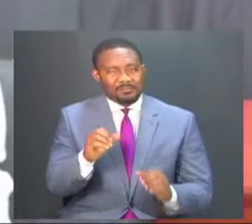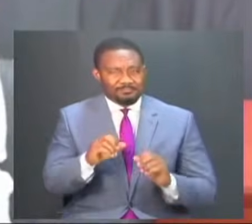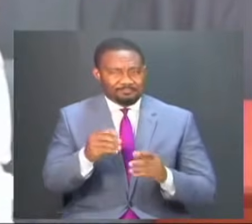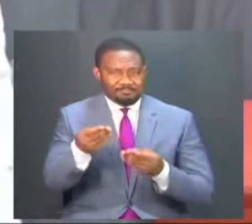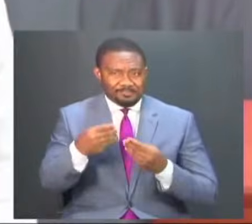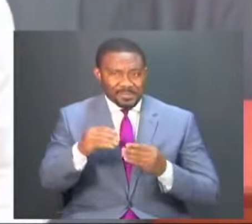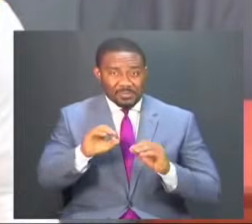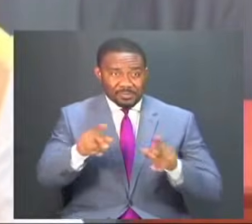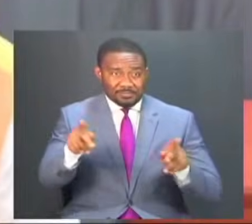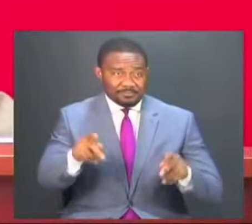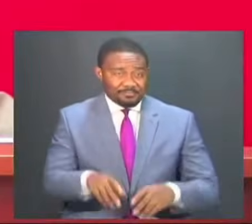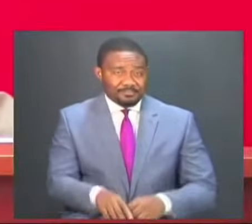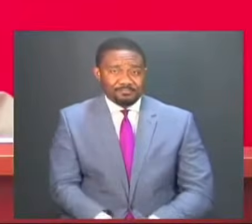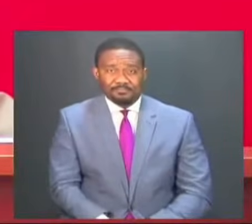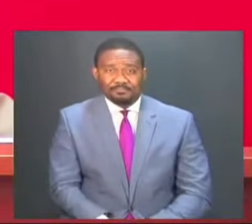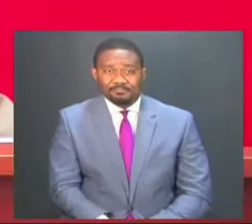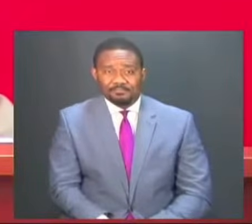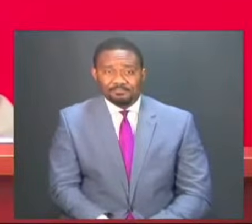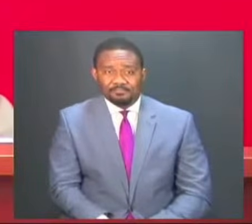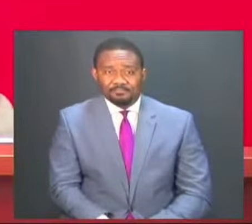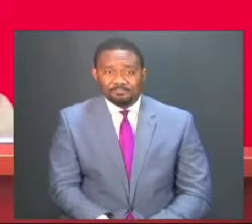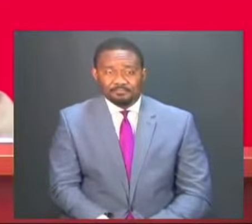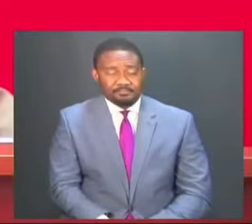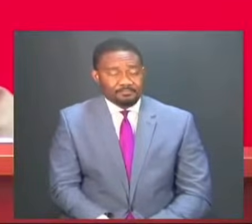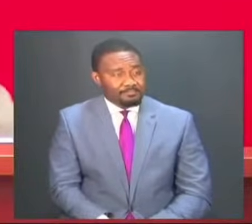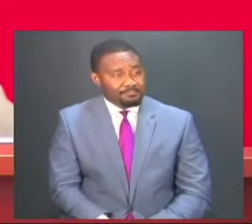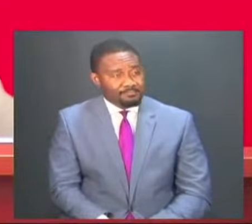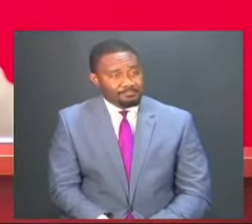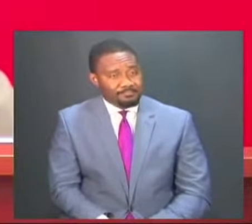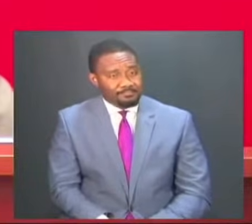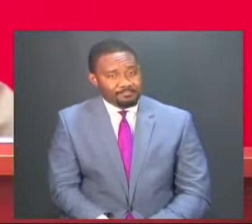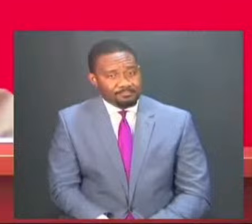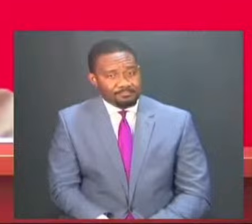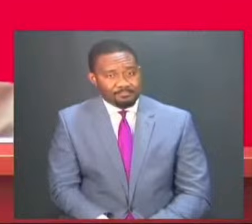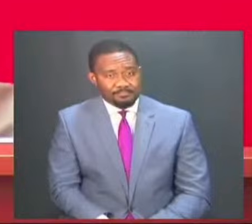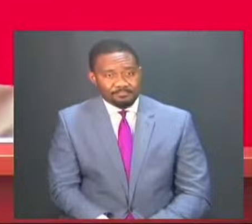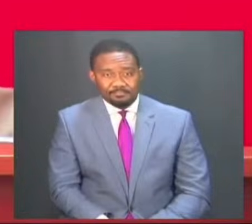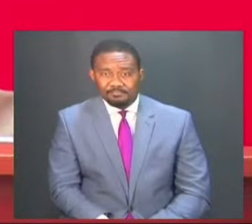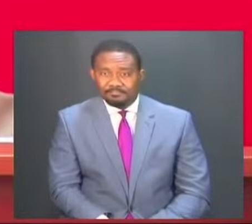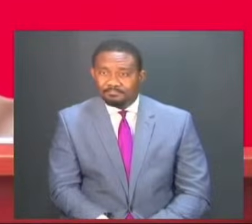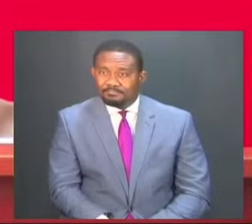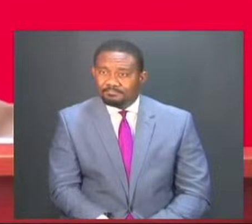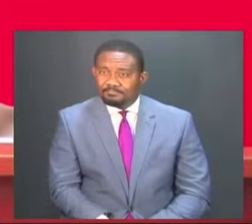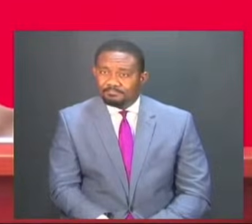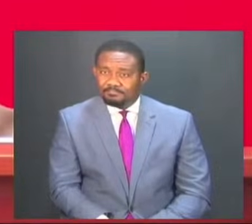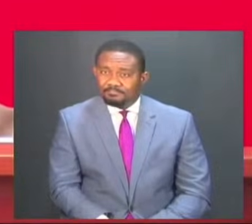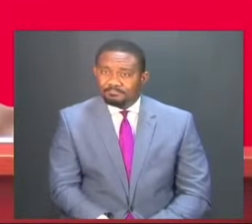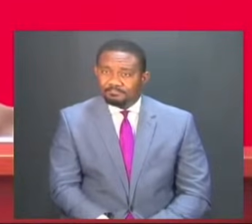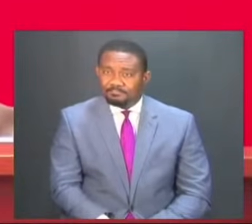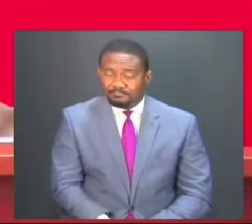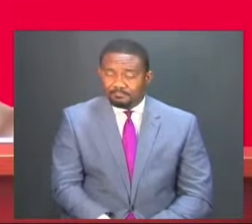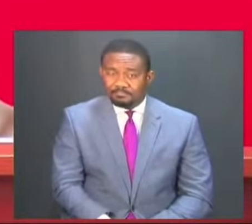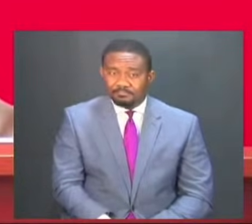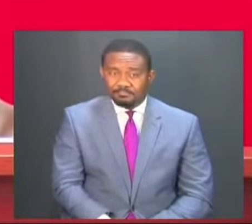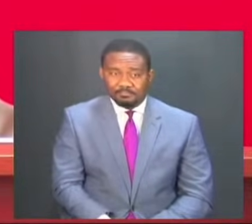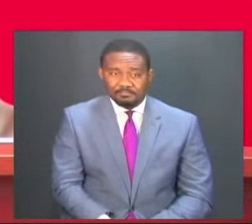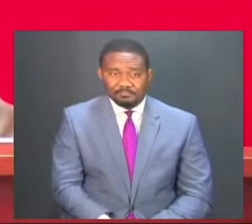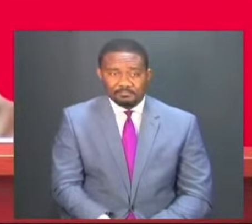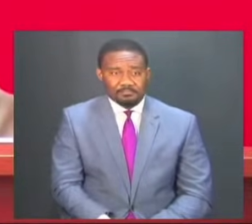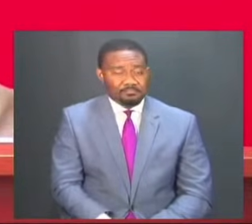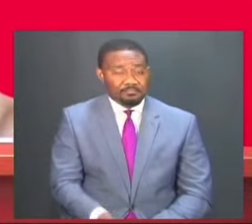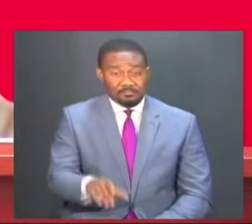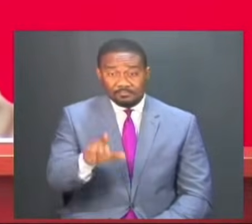Thank you very much, Honorable Kennedy Nyako. Yes, Honorable Dr. Kabiru. Then I'll come